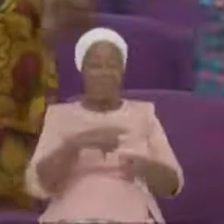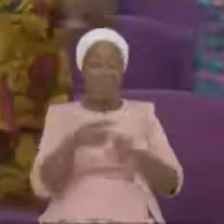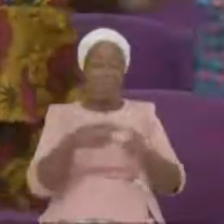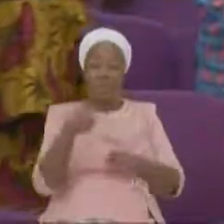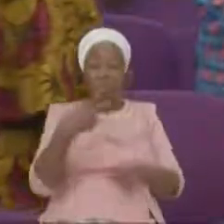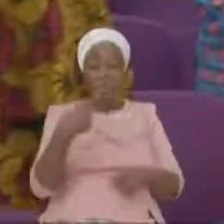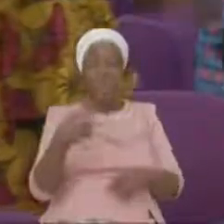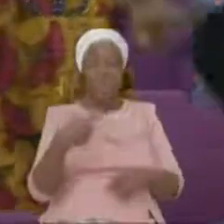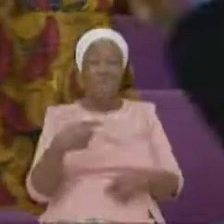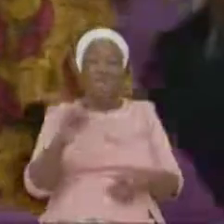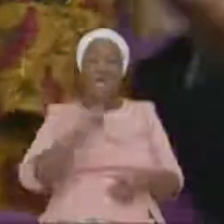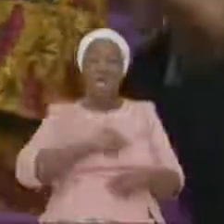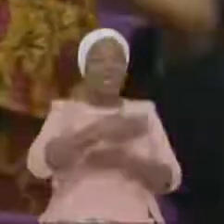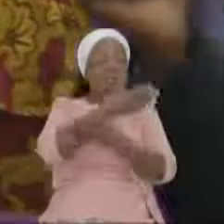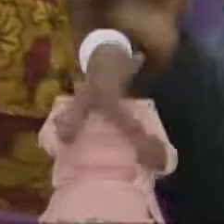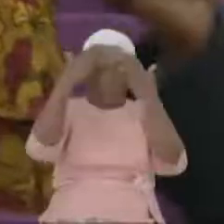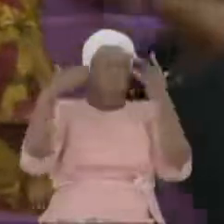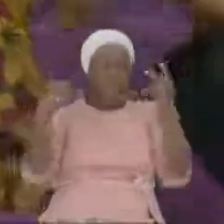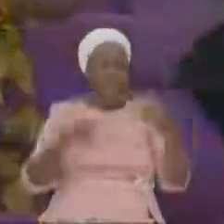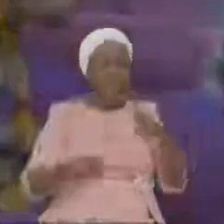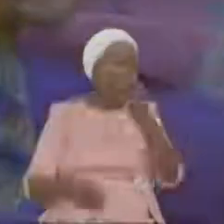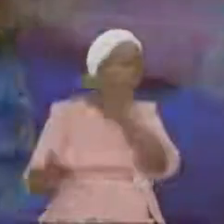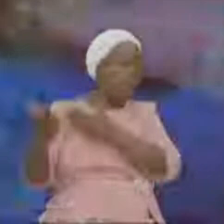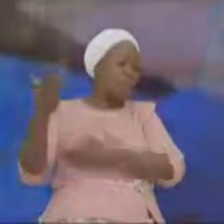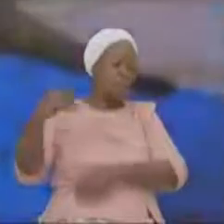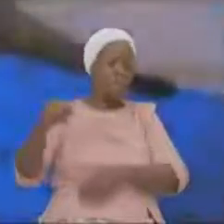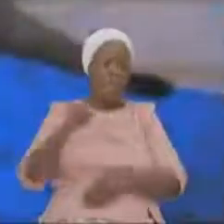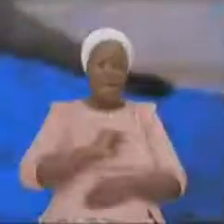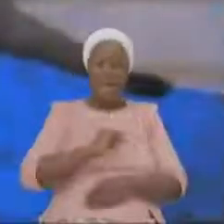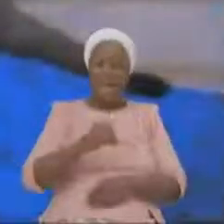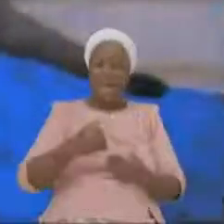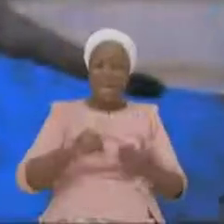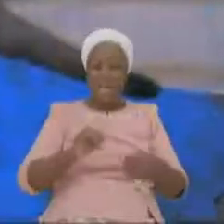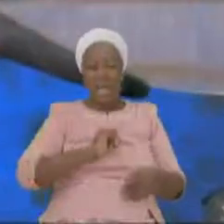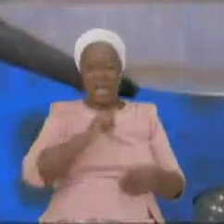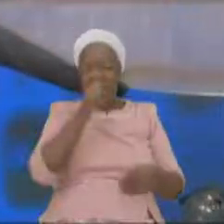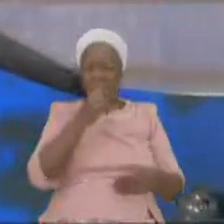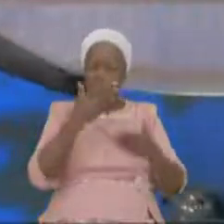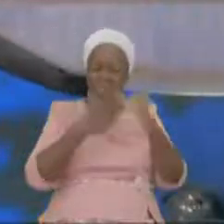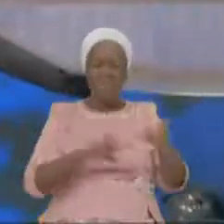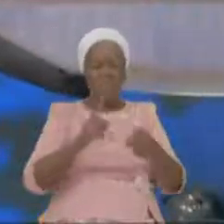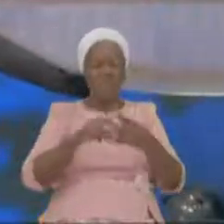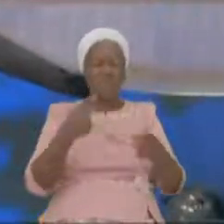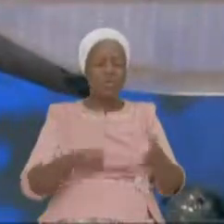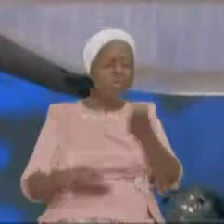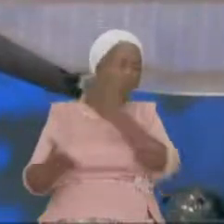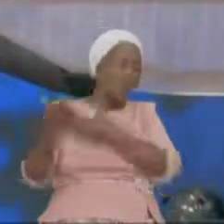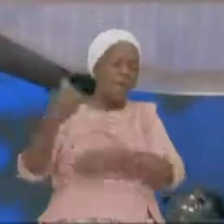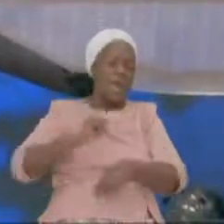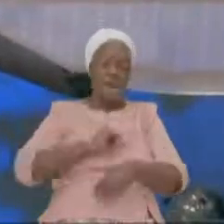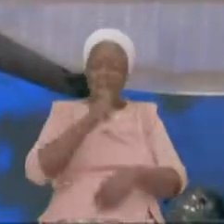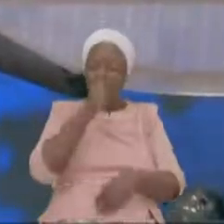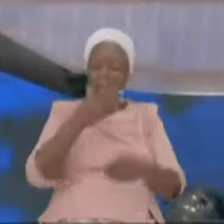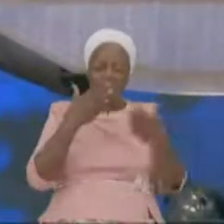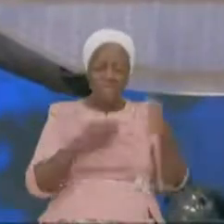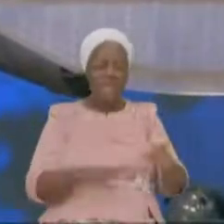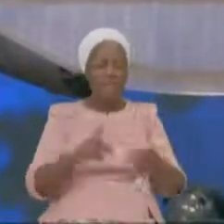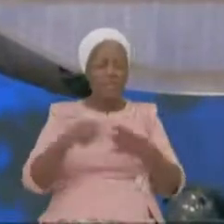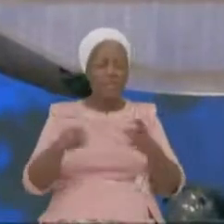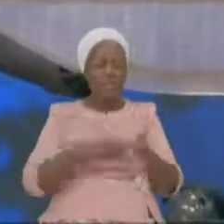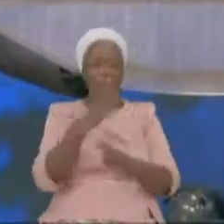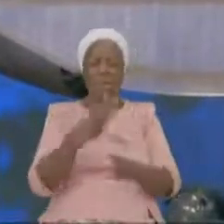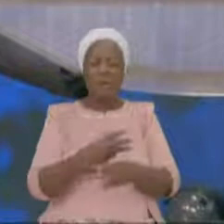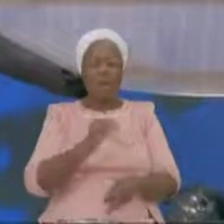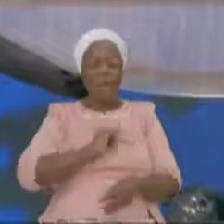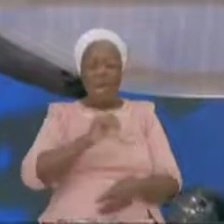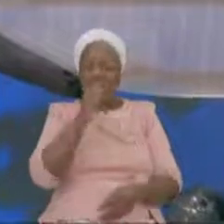when you say, I forget the past, I'm dead to the past, I'm dead to the world, I'm dead